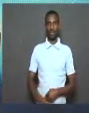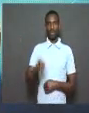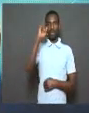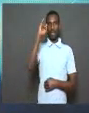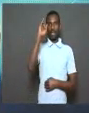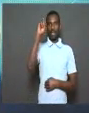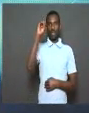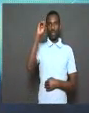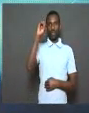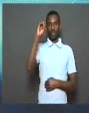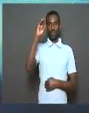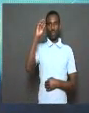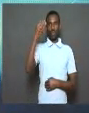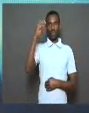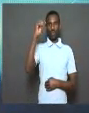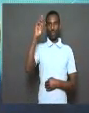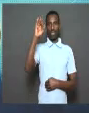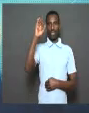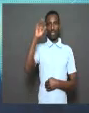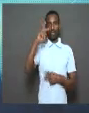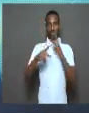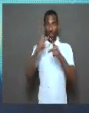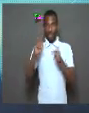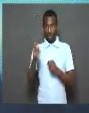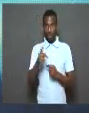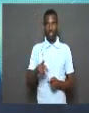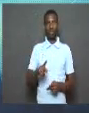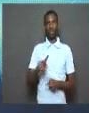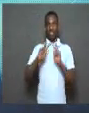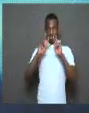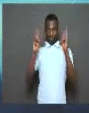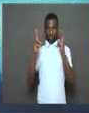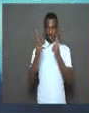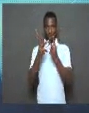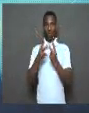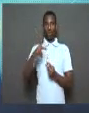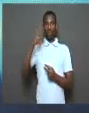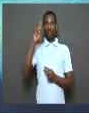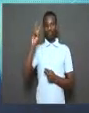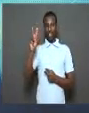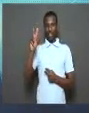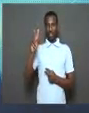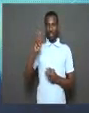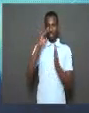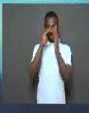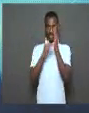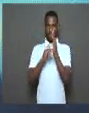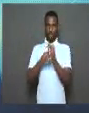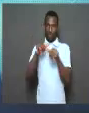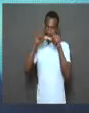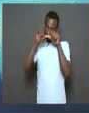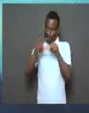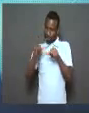In isochoric processes, the volume of the system remains